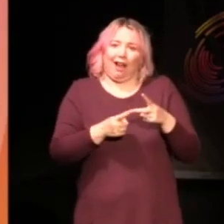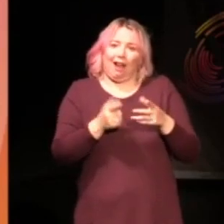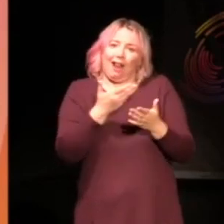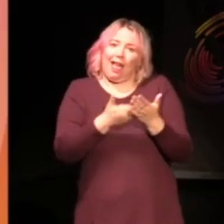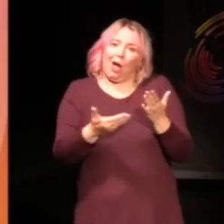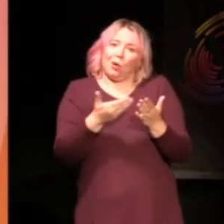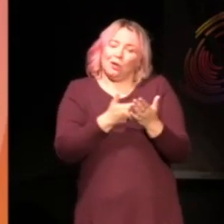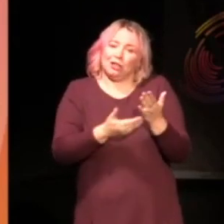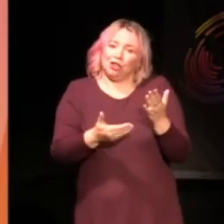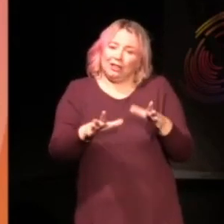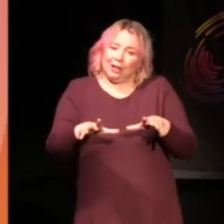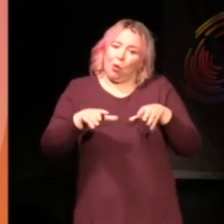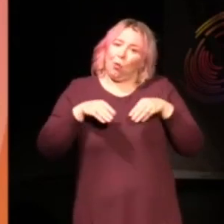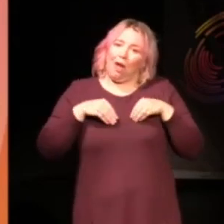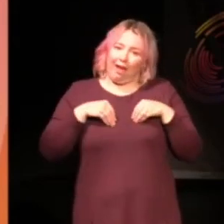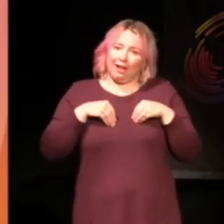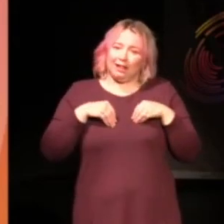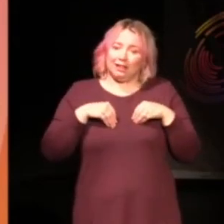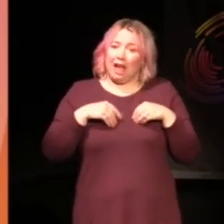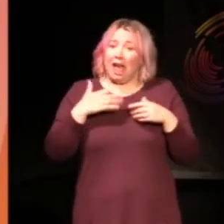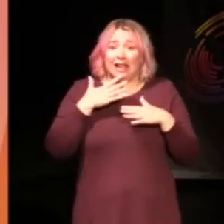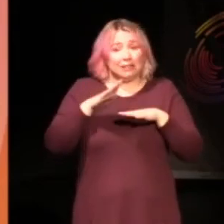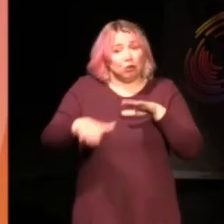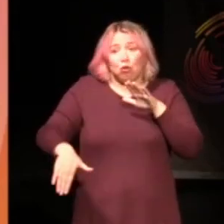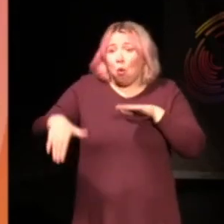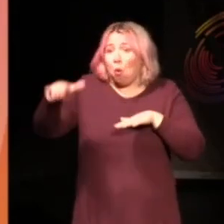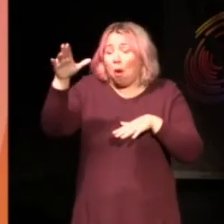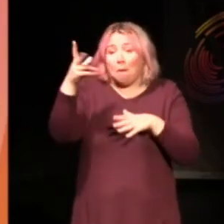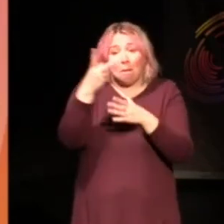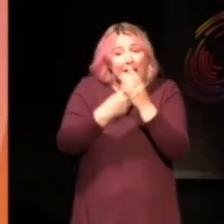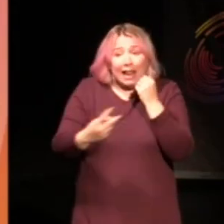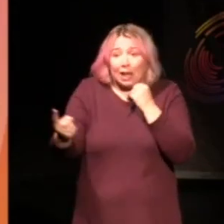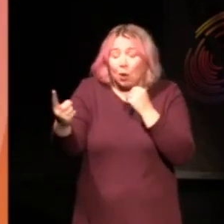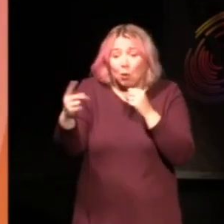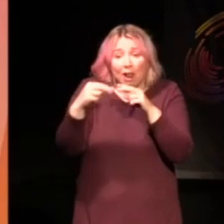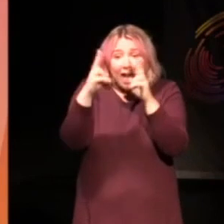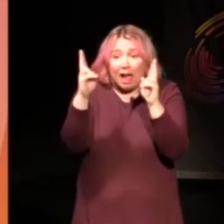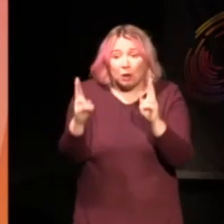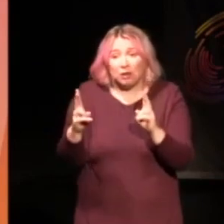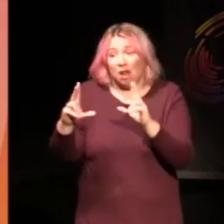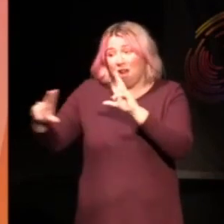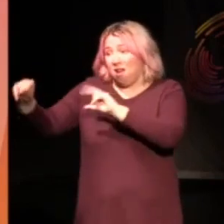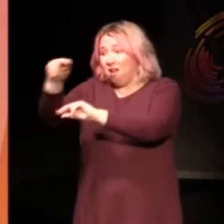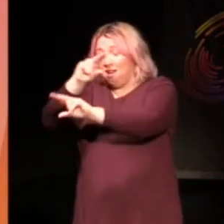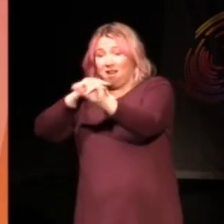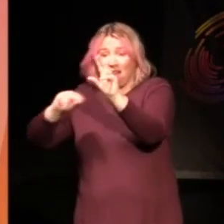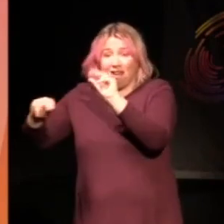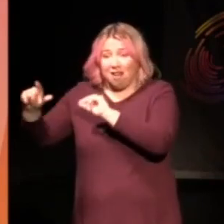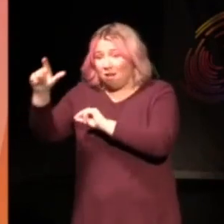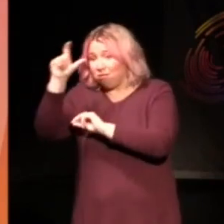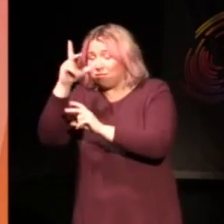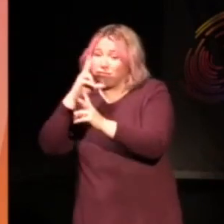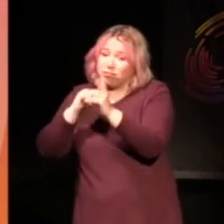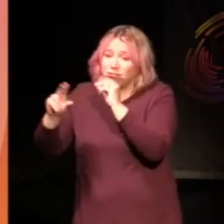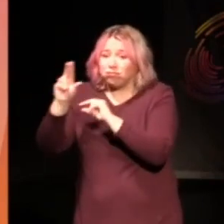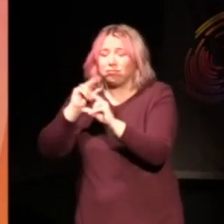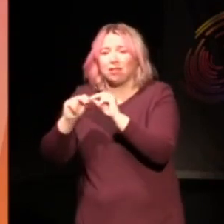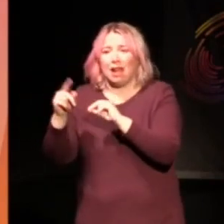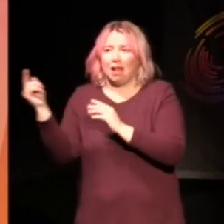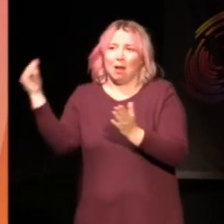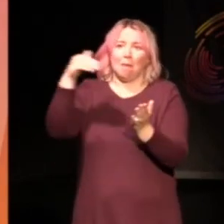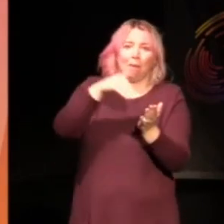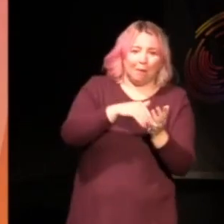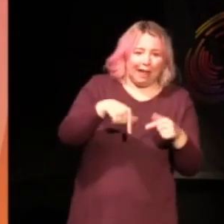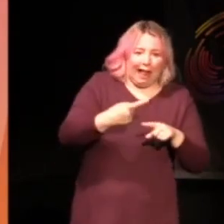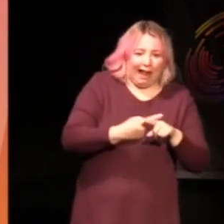acquired language. I did not grow up in a bilingual house or a multilingual house. And as an immigrant, you're always aware of the fact that the